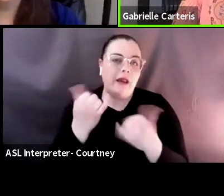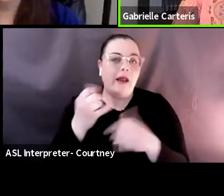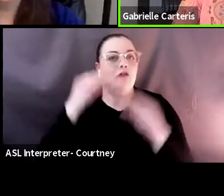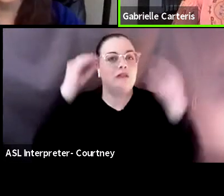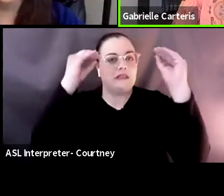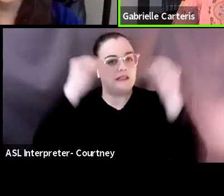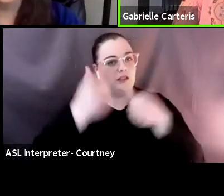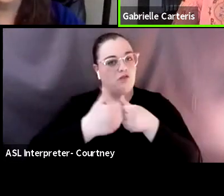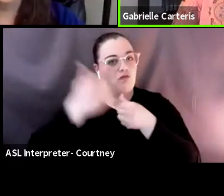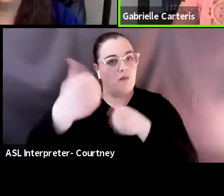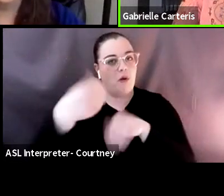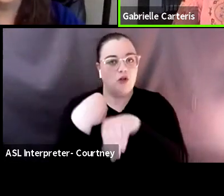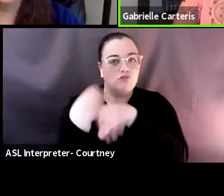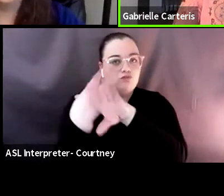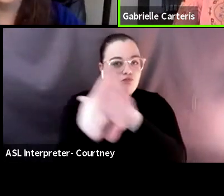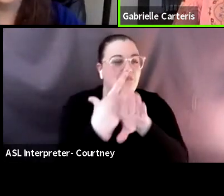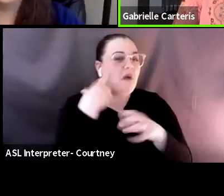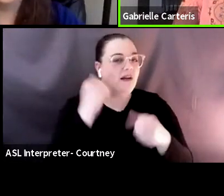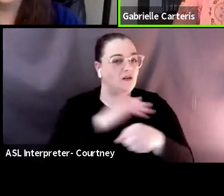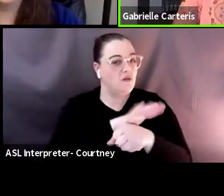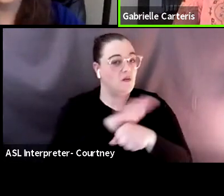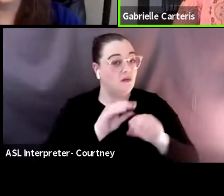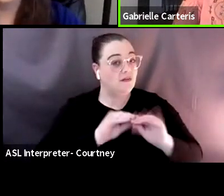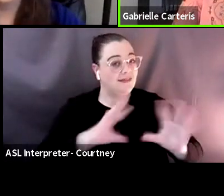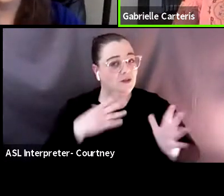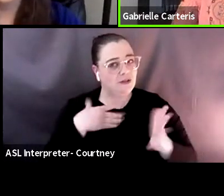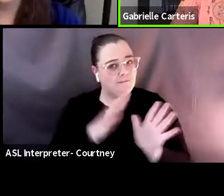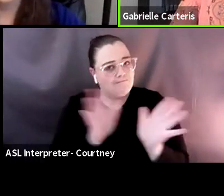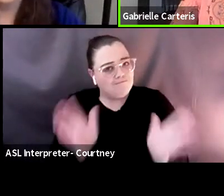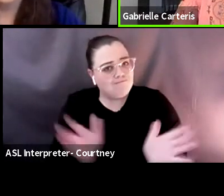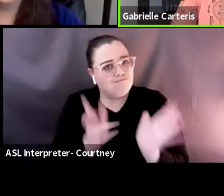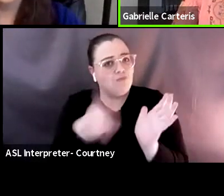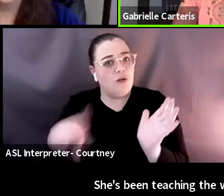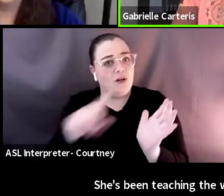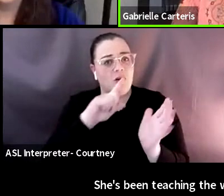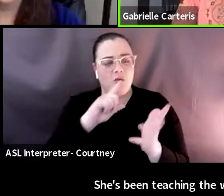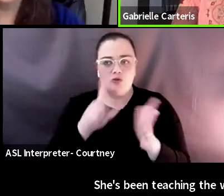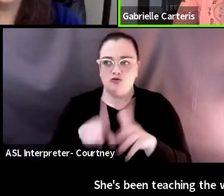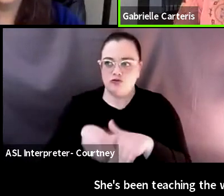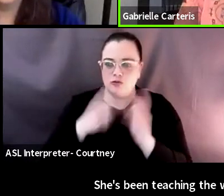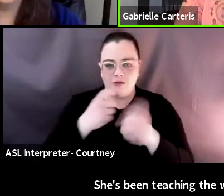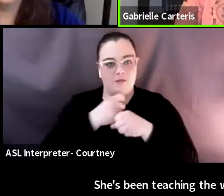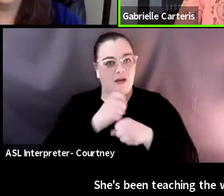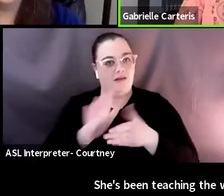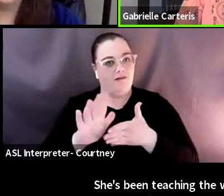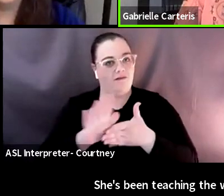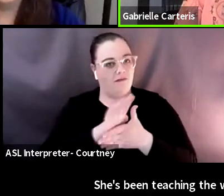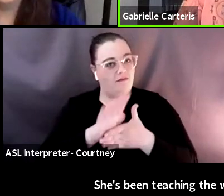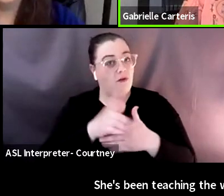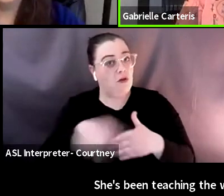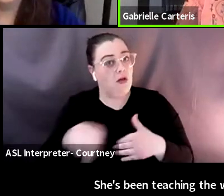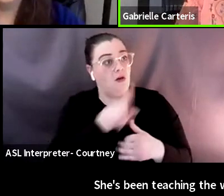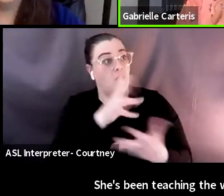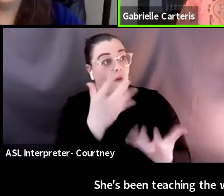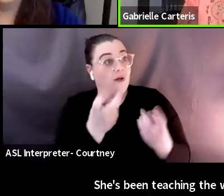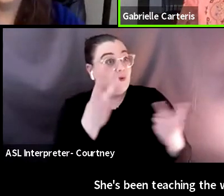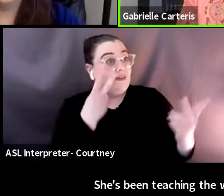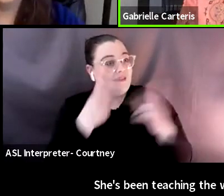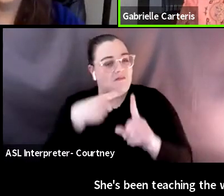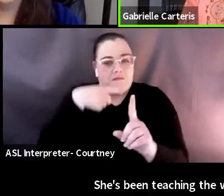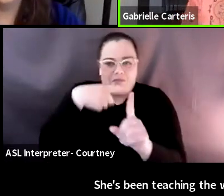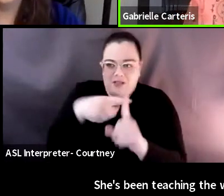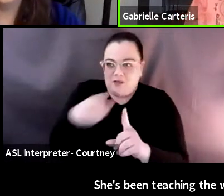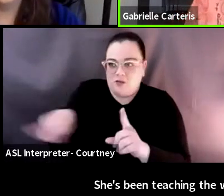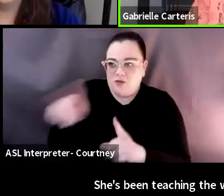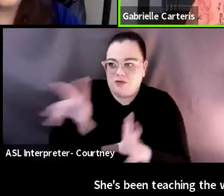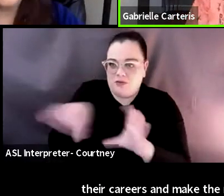empowering creatives to take back control of their careers and make the movies they want to see and that they want to be in. Sam, and